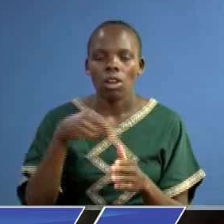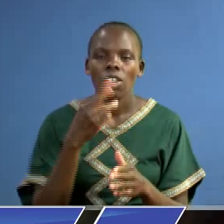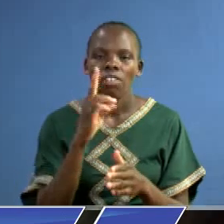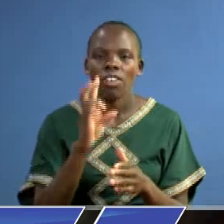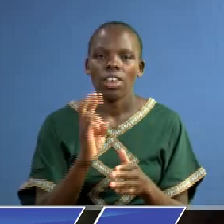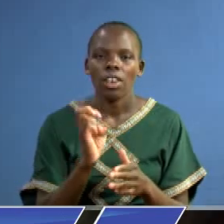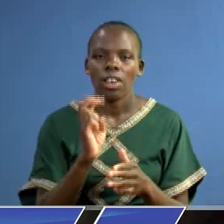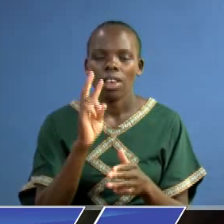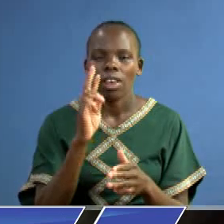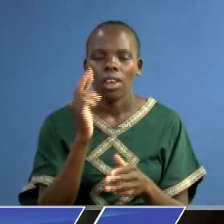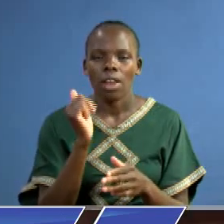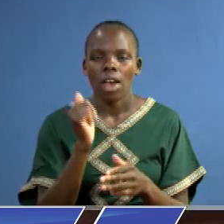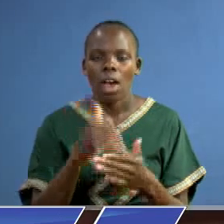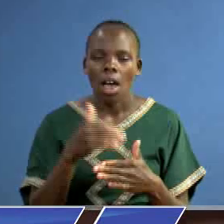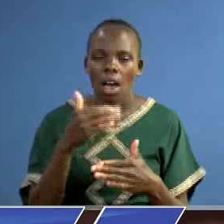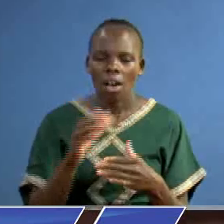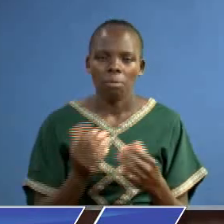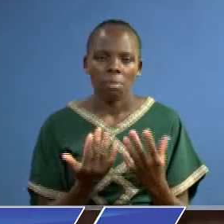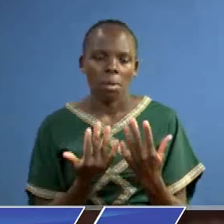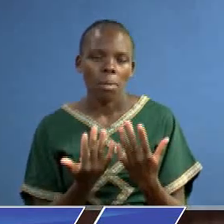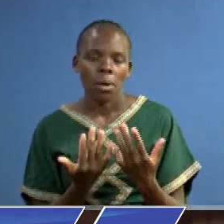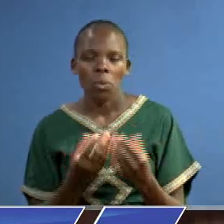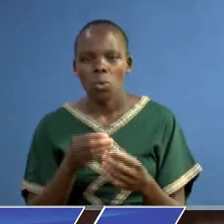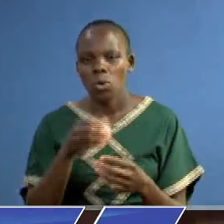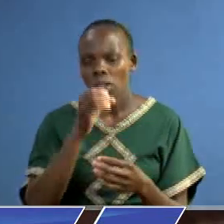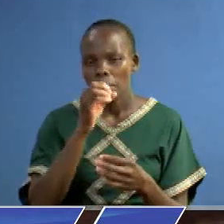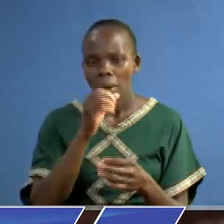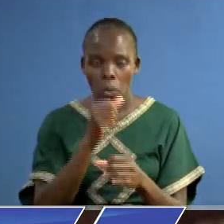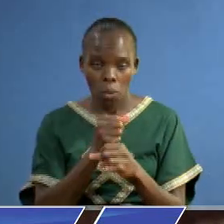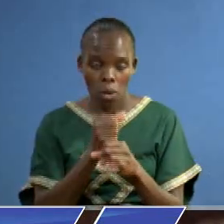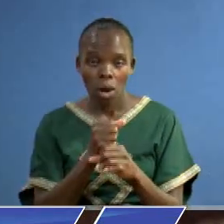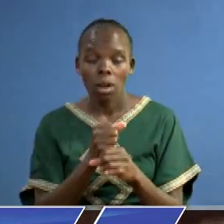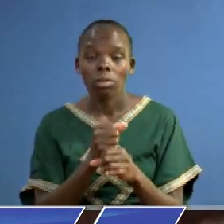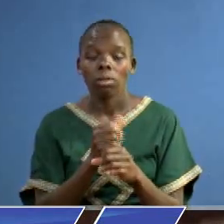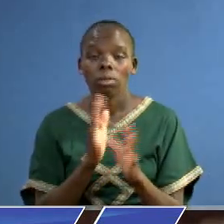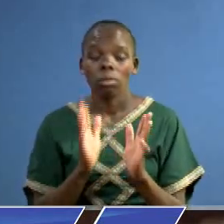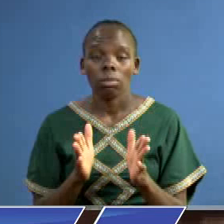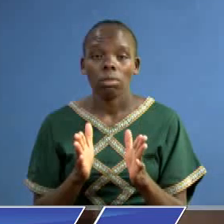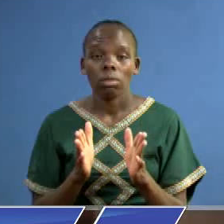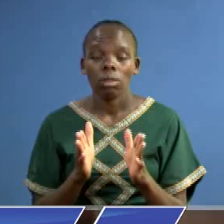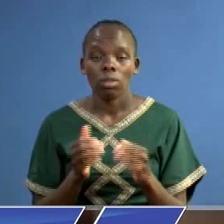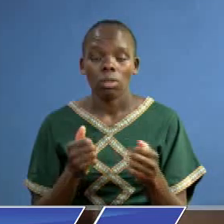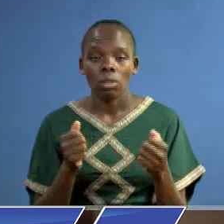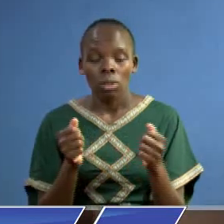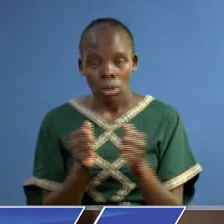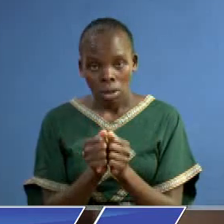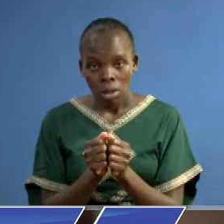The concoction, after boiling, was drunk by the workers together with their sick colleague.